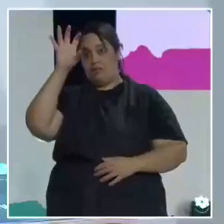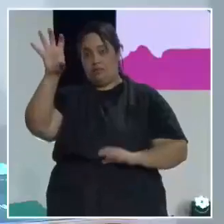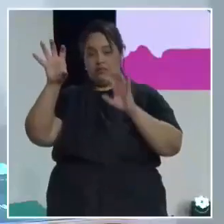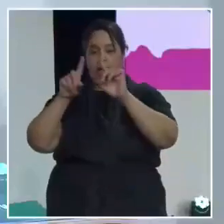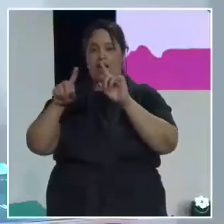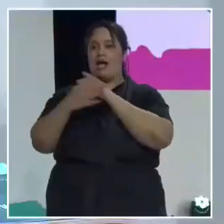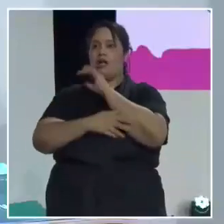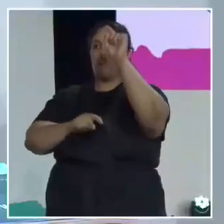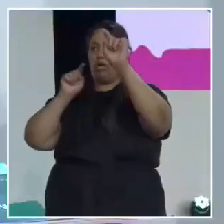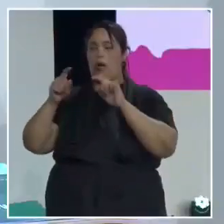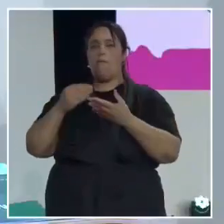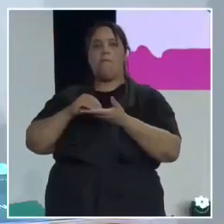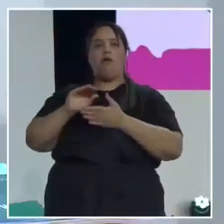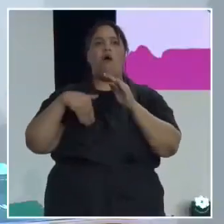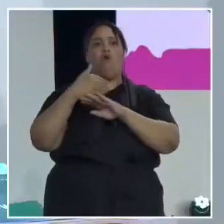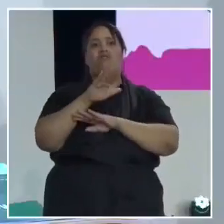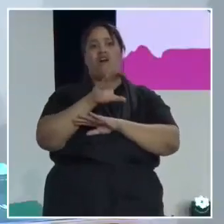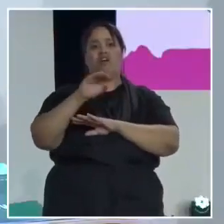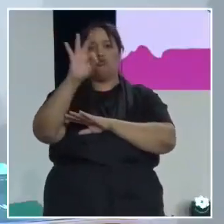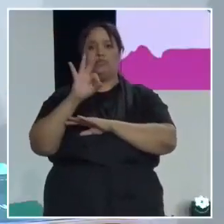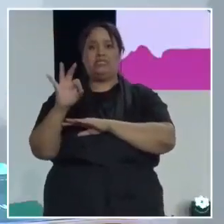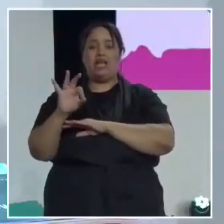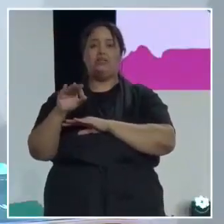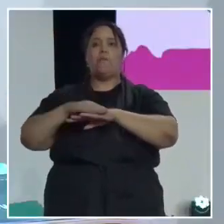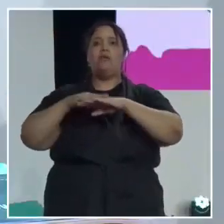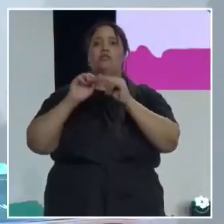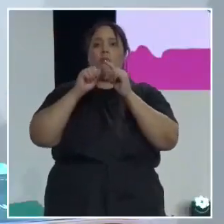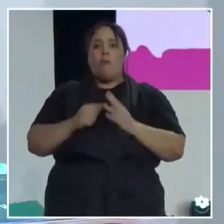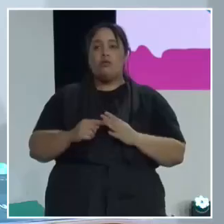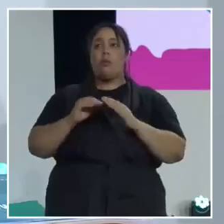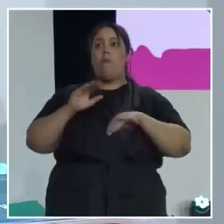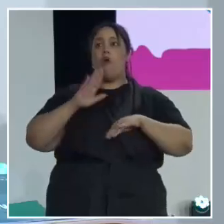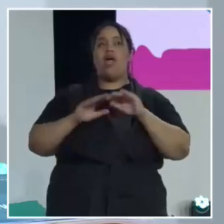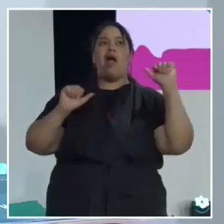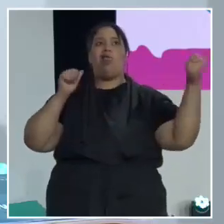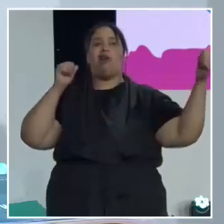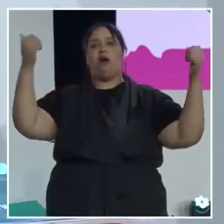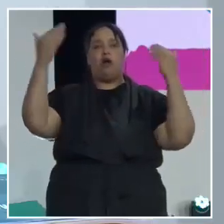over 500% basis points more than their counterparts. At the One Campaign, we've looked at